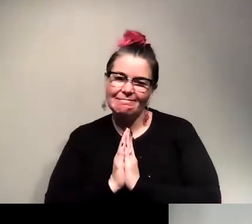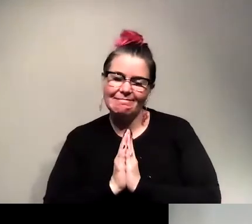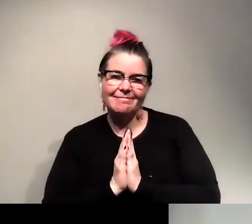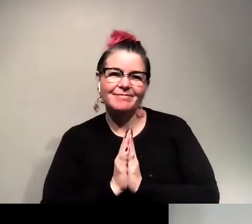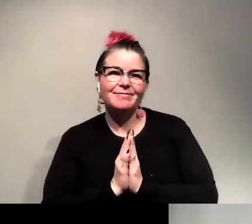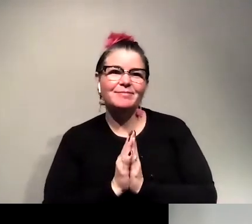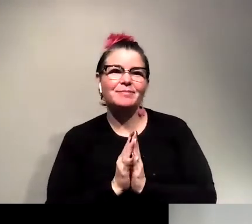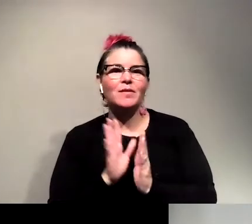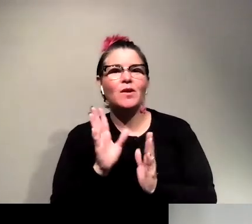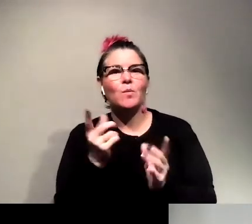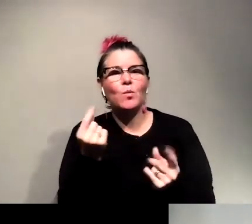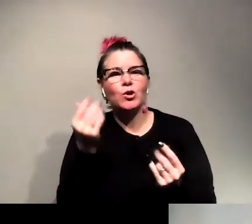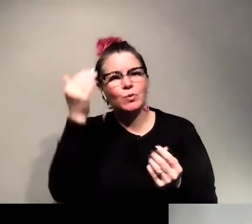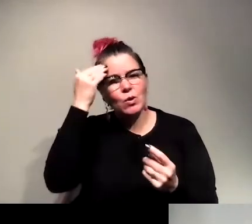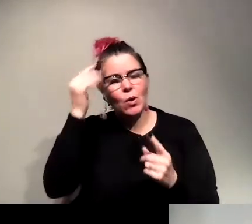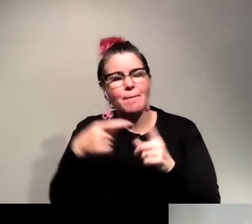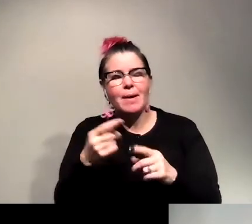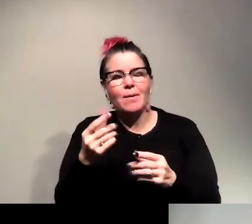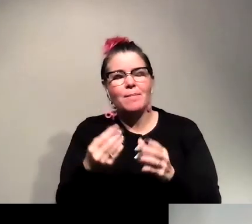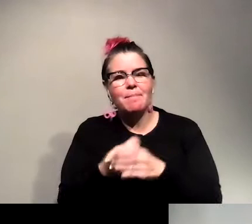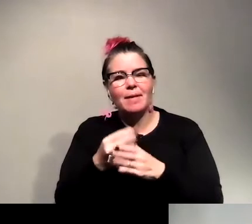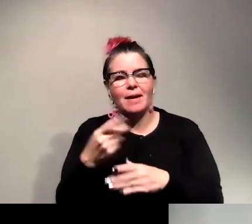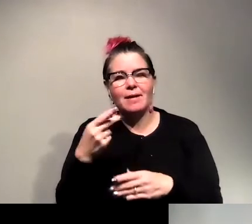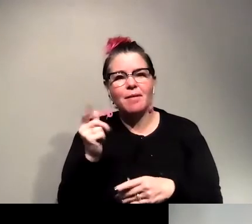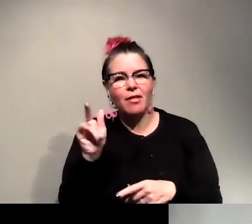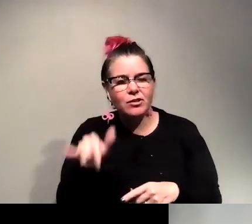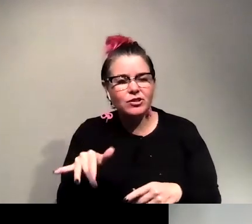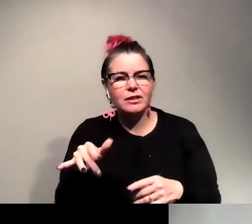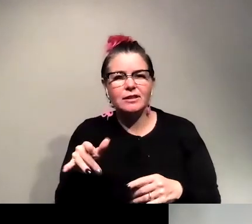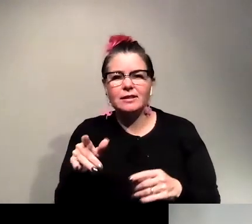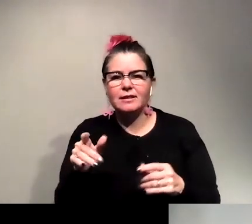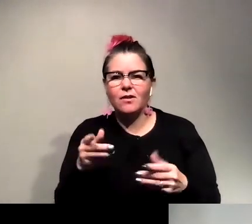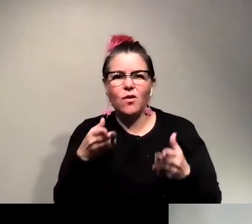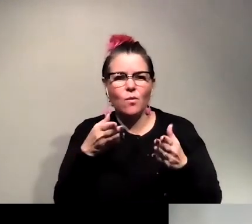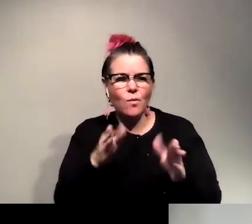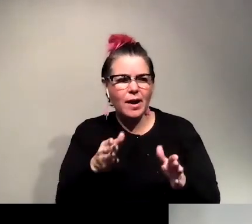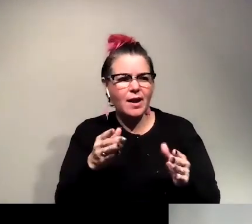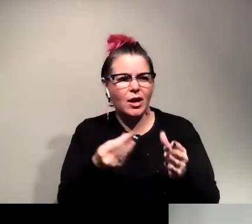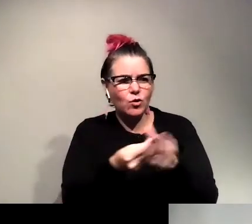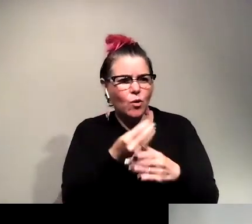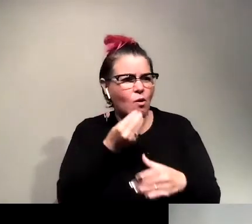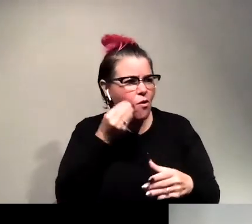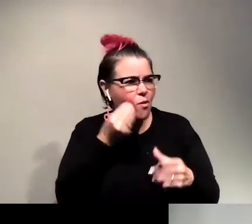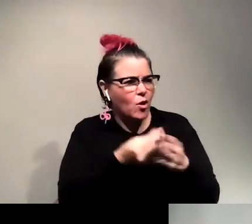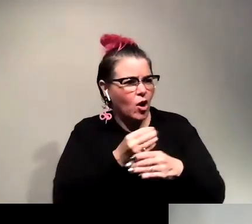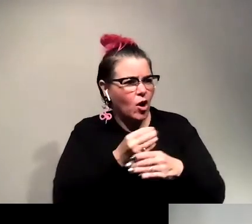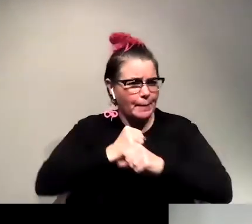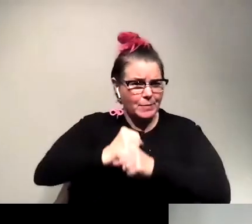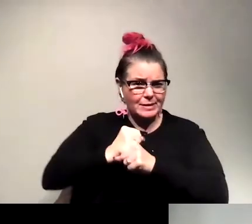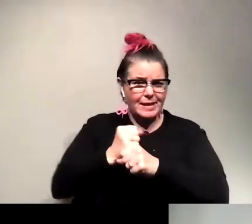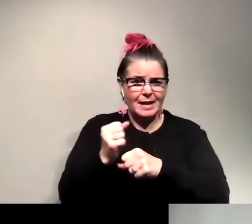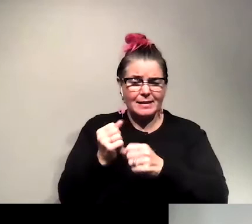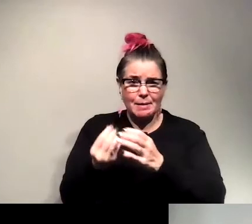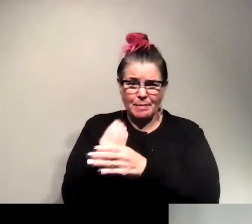from what you know about plant pathology, like is there a way that we can grow our home gardens to maybe protect our plants from getting